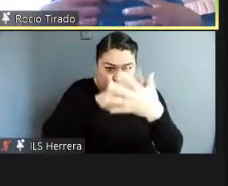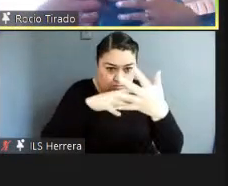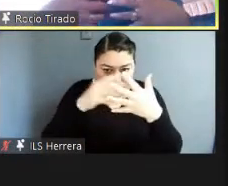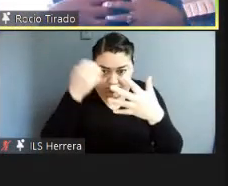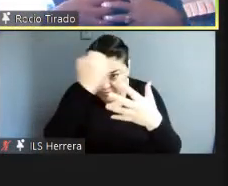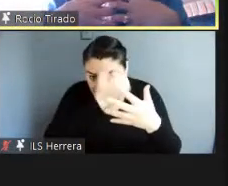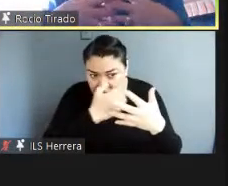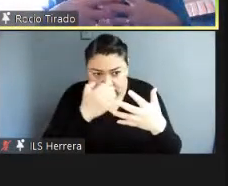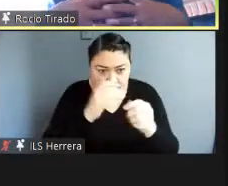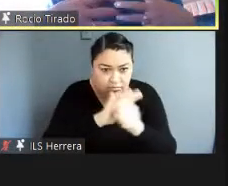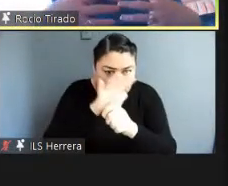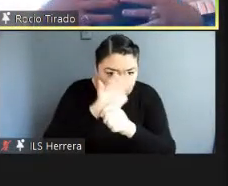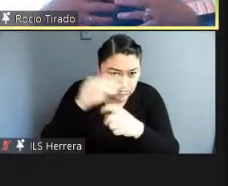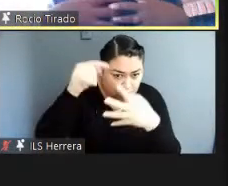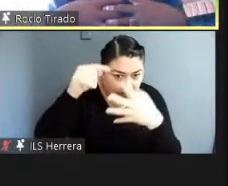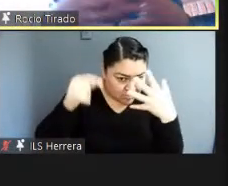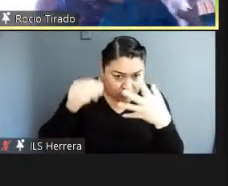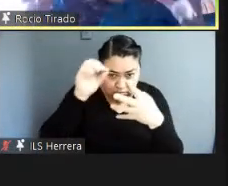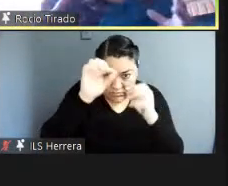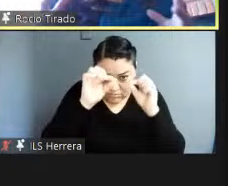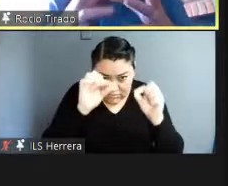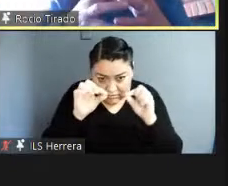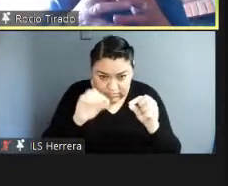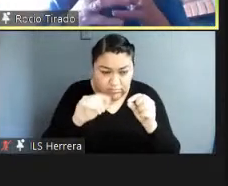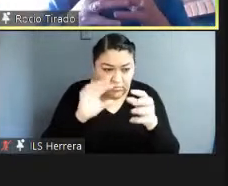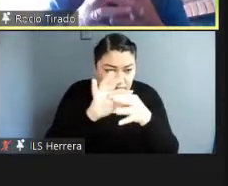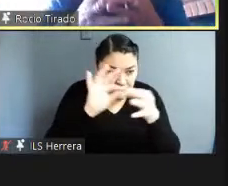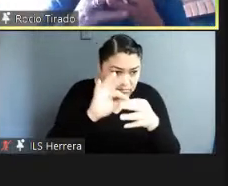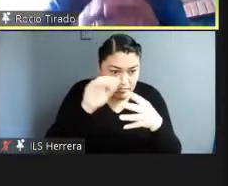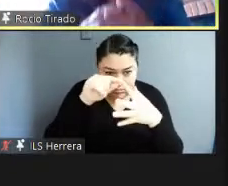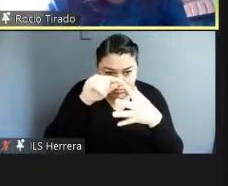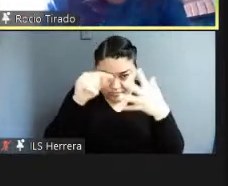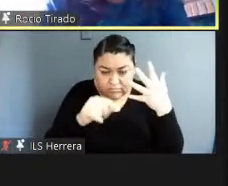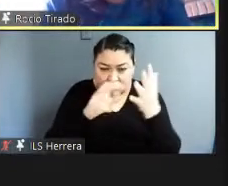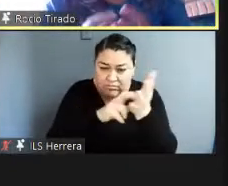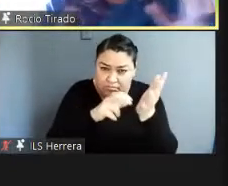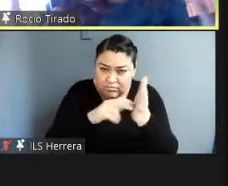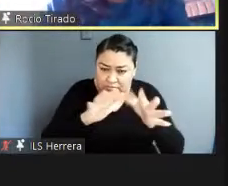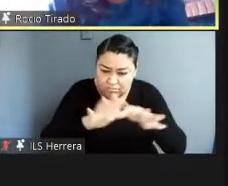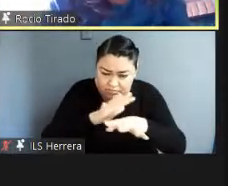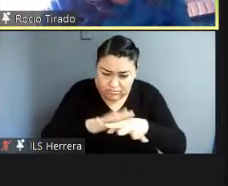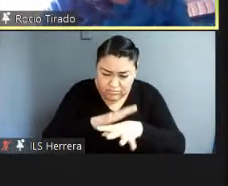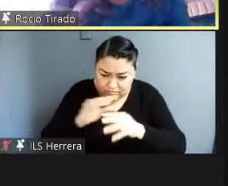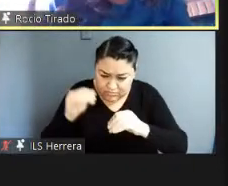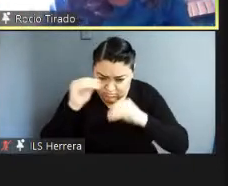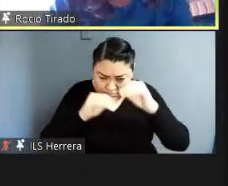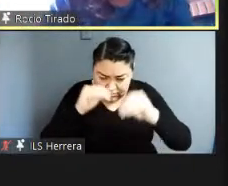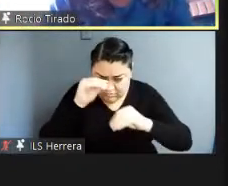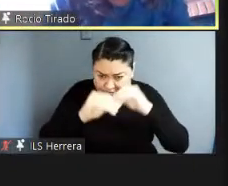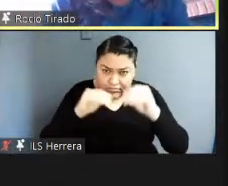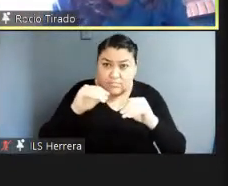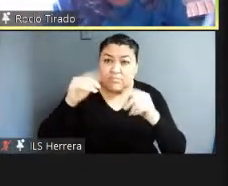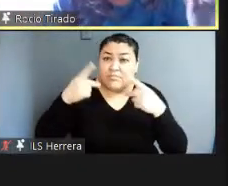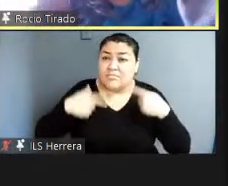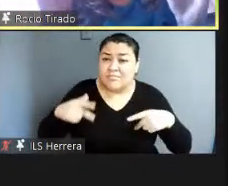we reviewed this grid, there were many comments. There were many important modifications